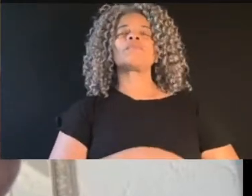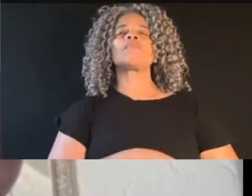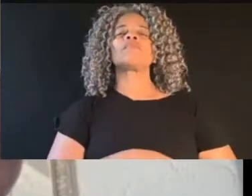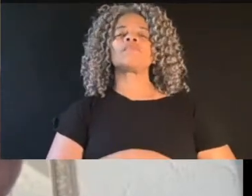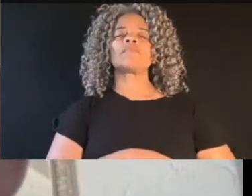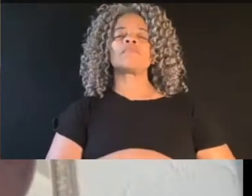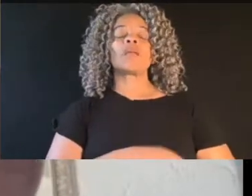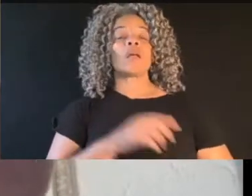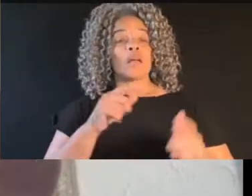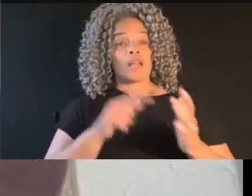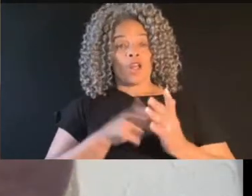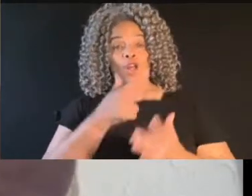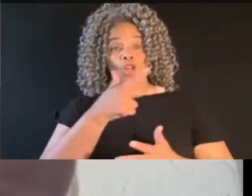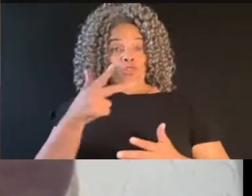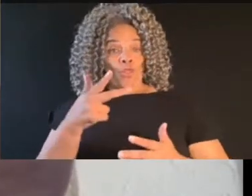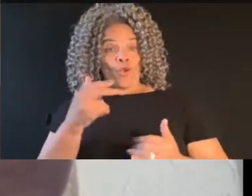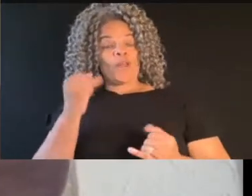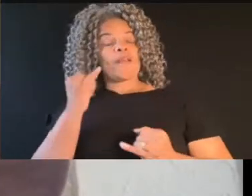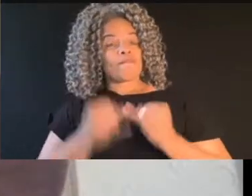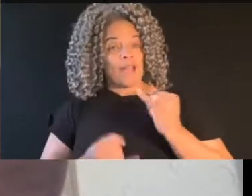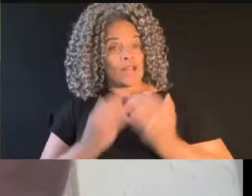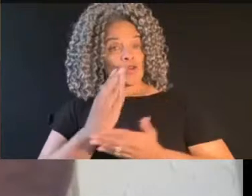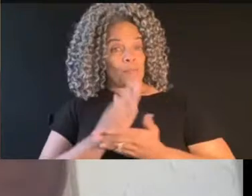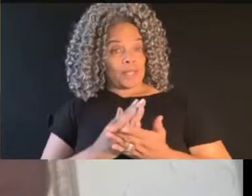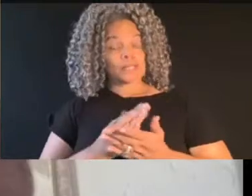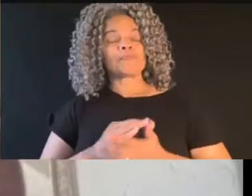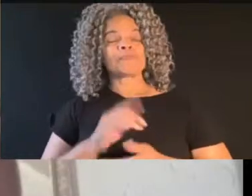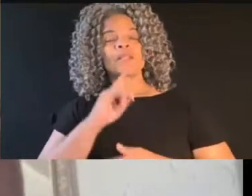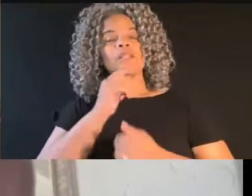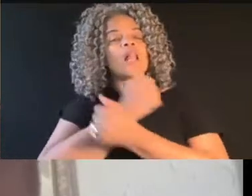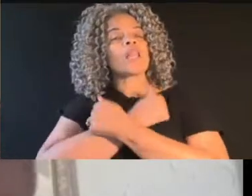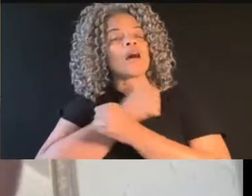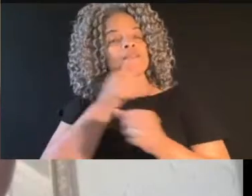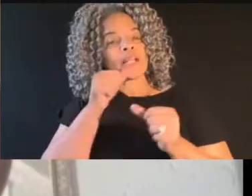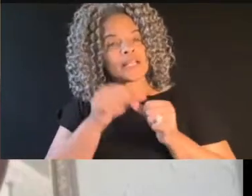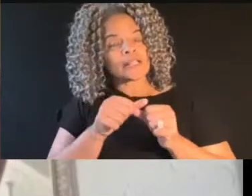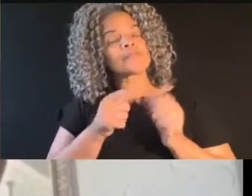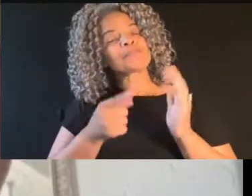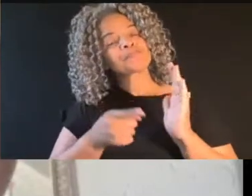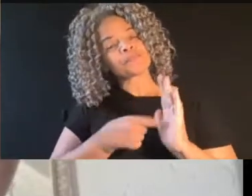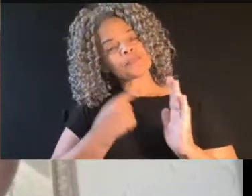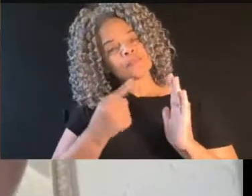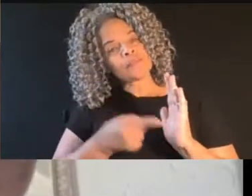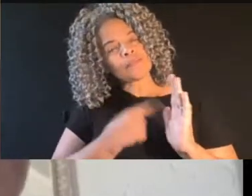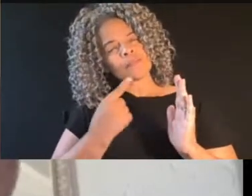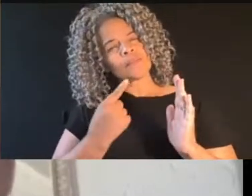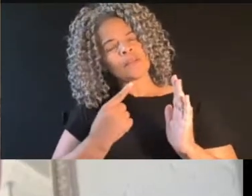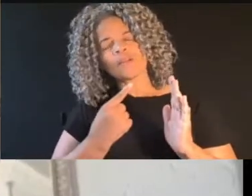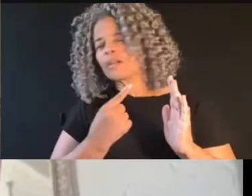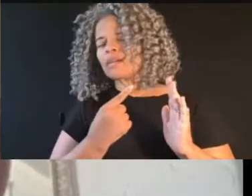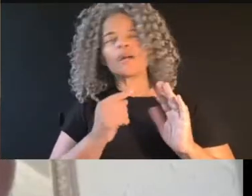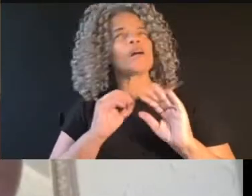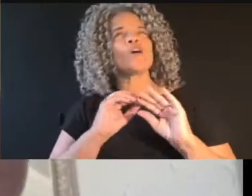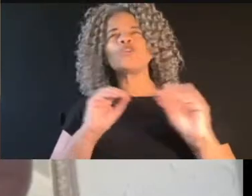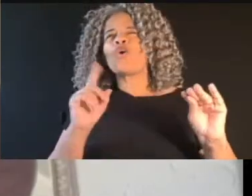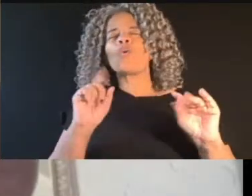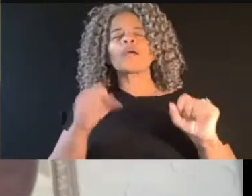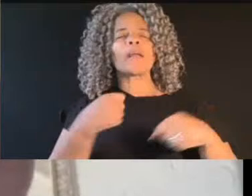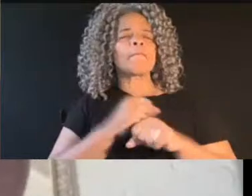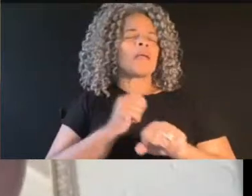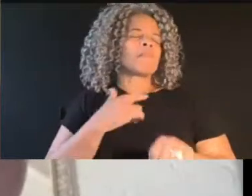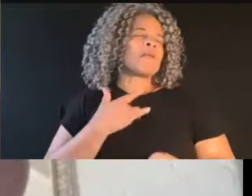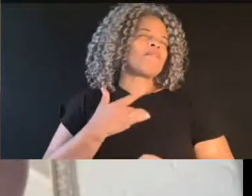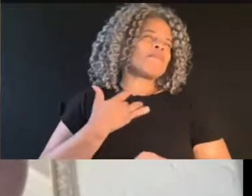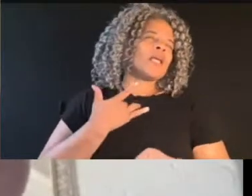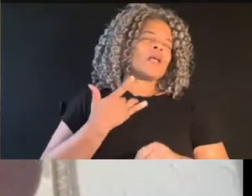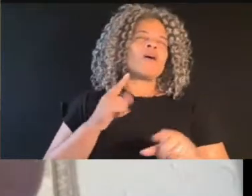This third and final piece is a love letter in that sometimes no one can make me feel